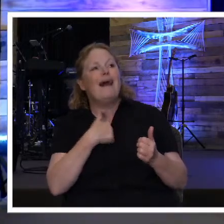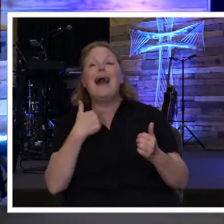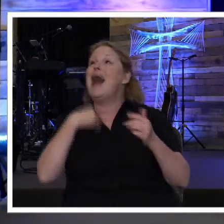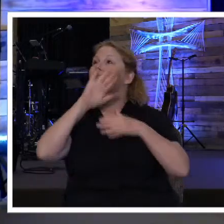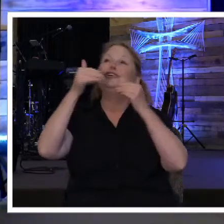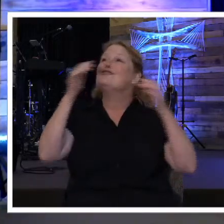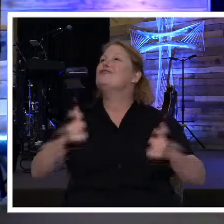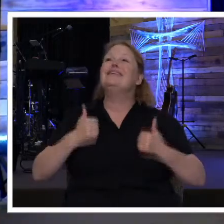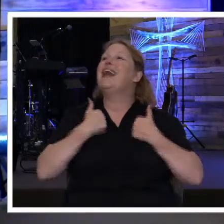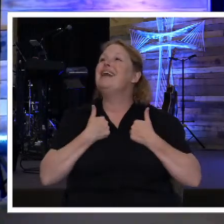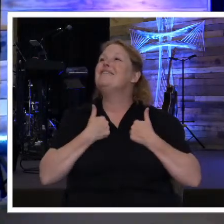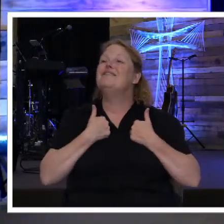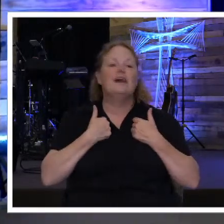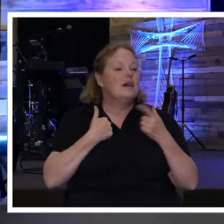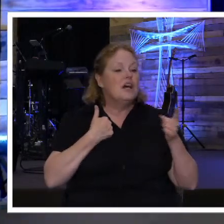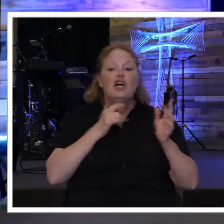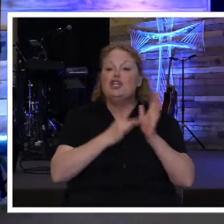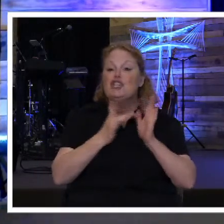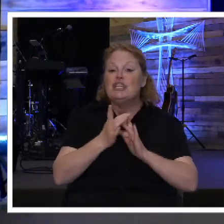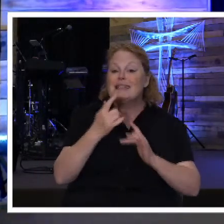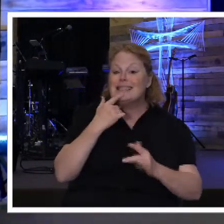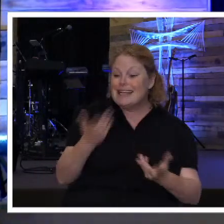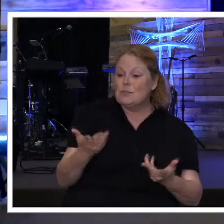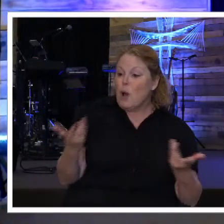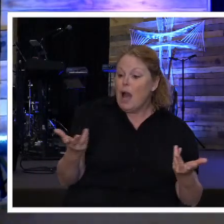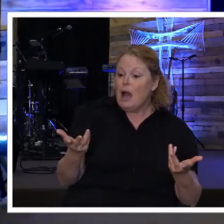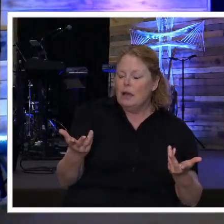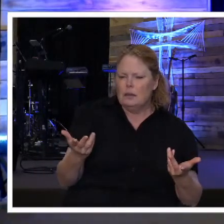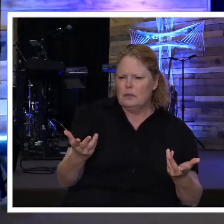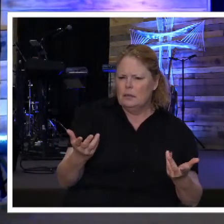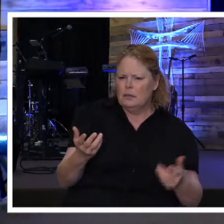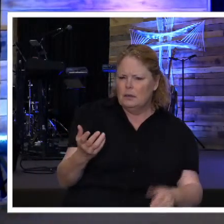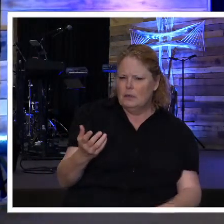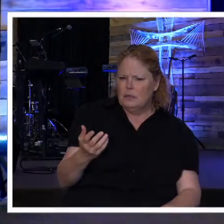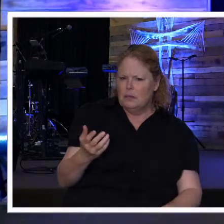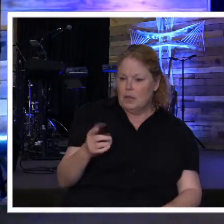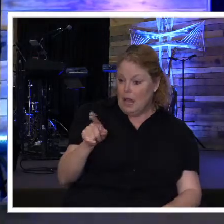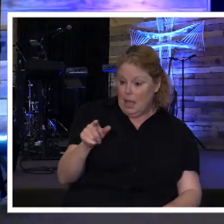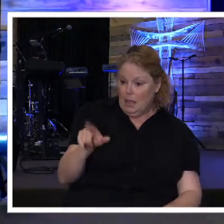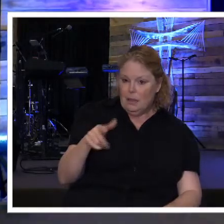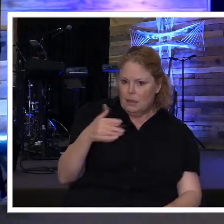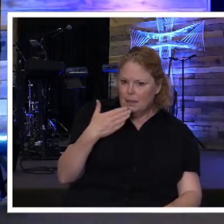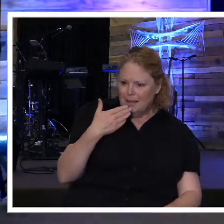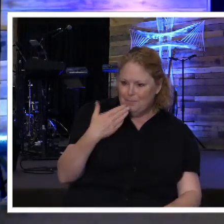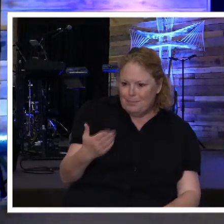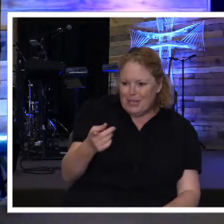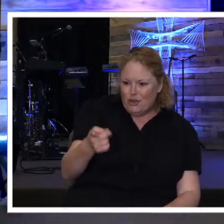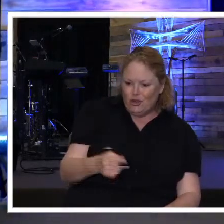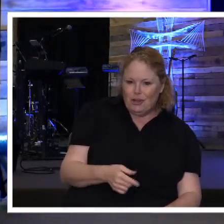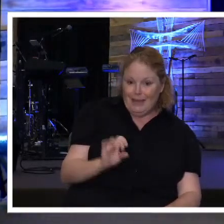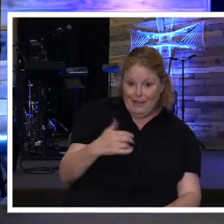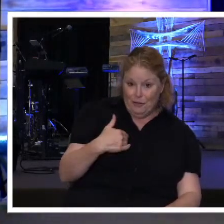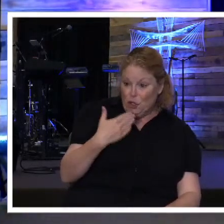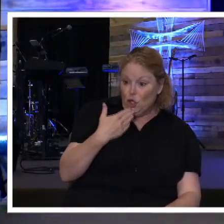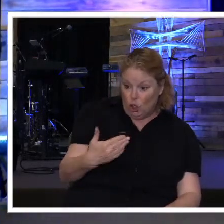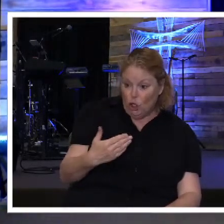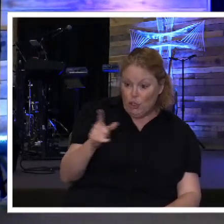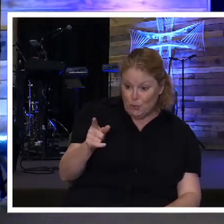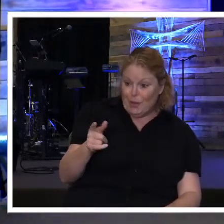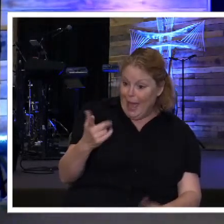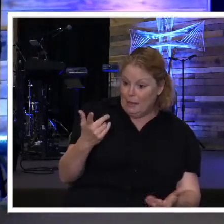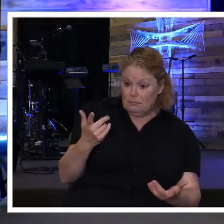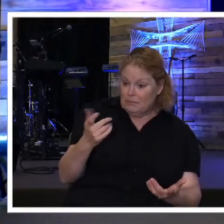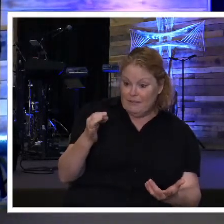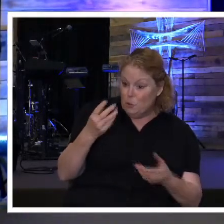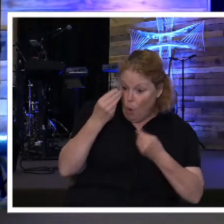eternal life? And Jesus tells him, be good. If you'll just be good, you can have eternal life. If you just